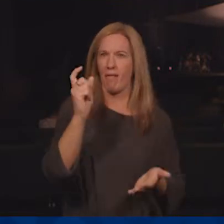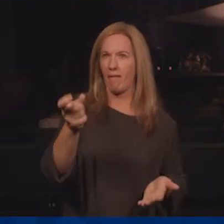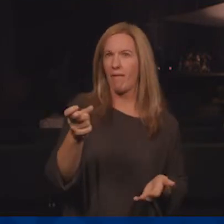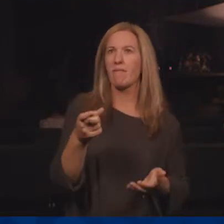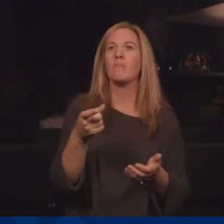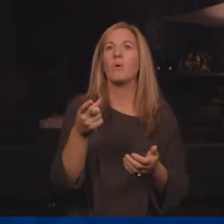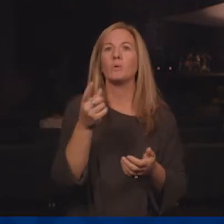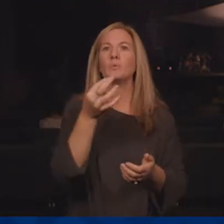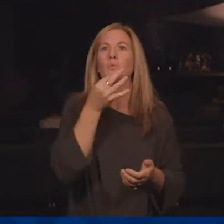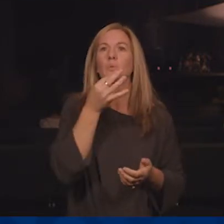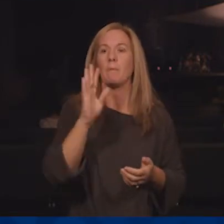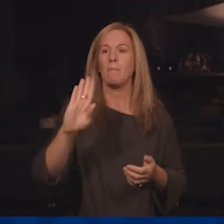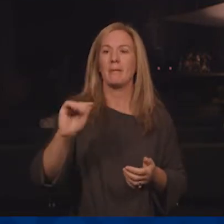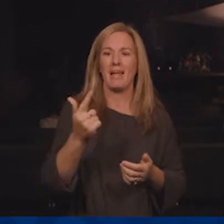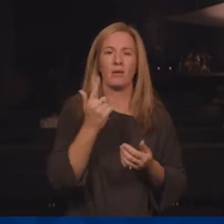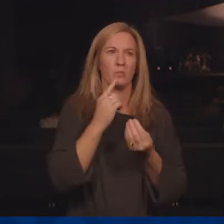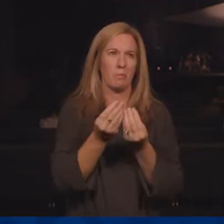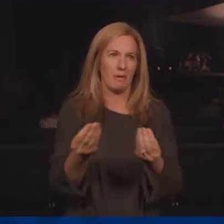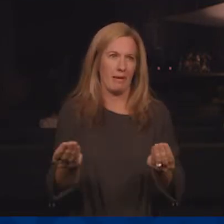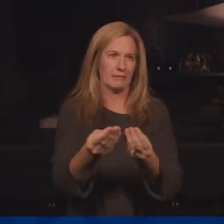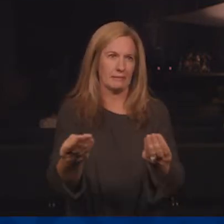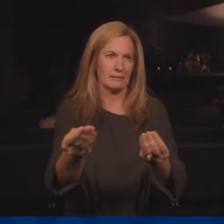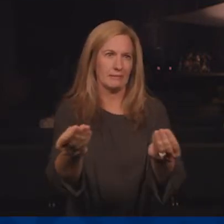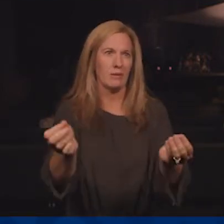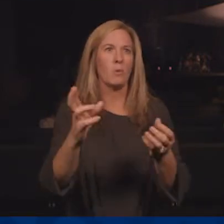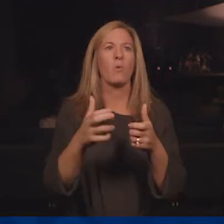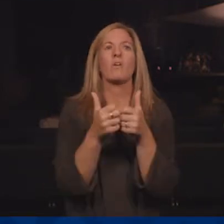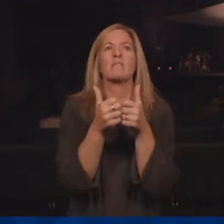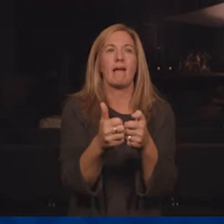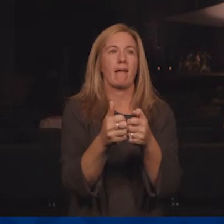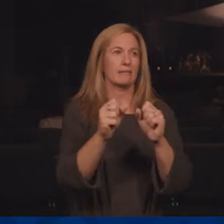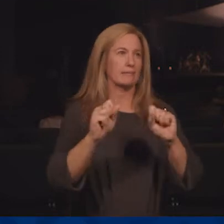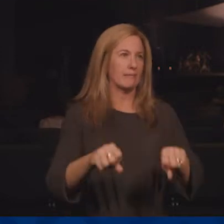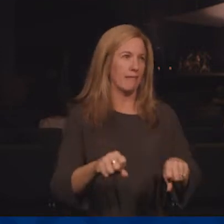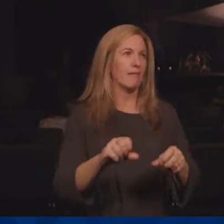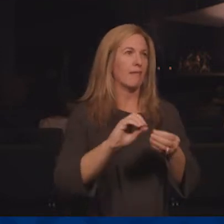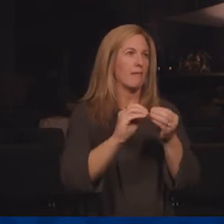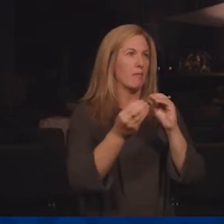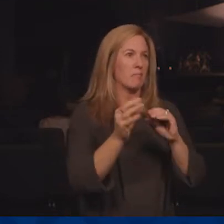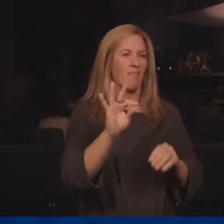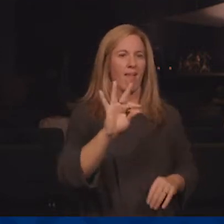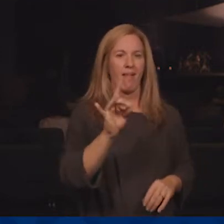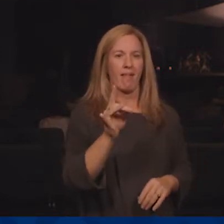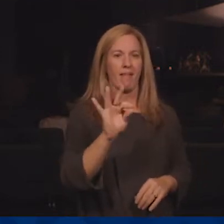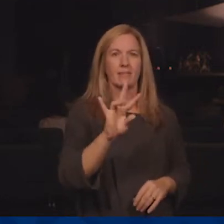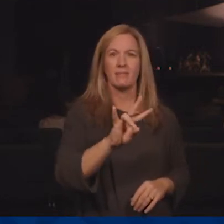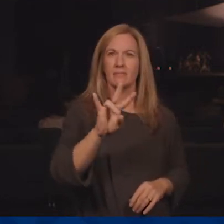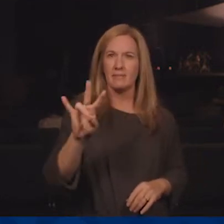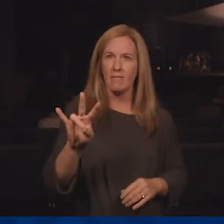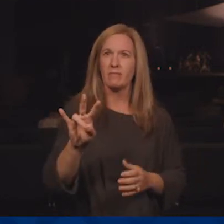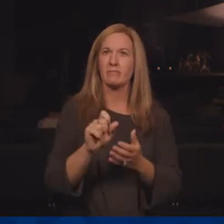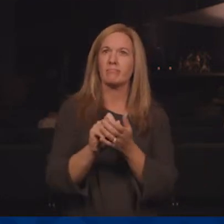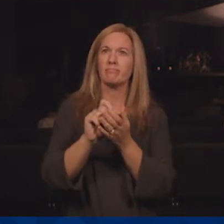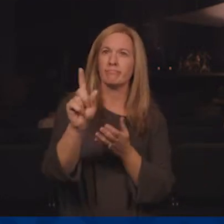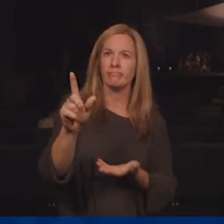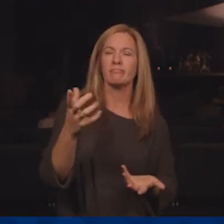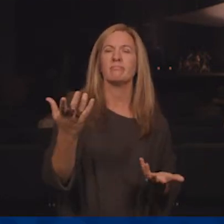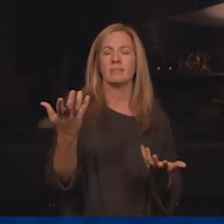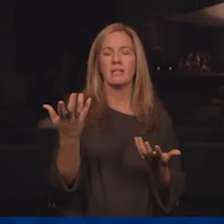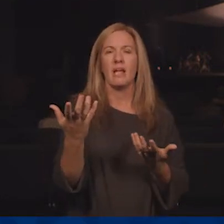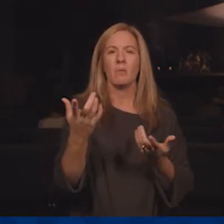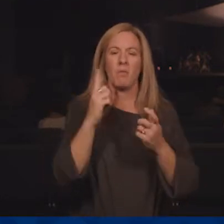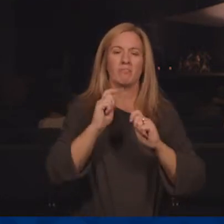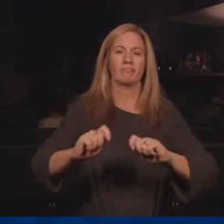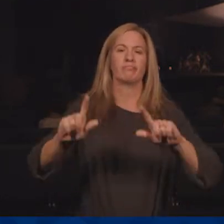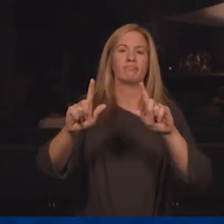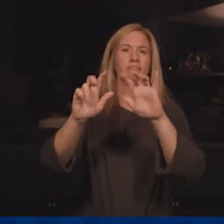if you text the word give to 98977. It will send you a link that will take you right to the giving page. However you give, why don't we turn our hearts